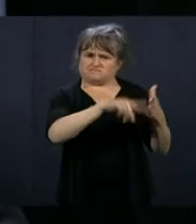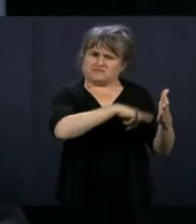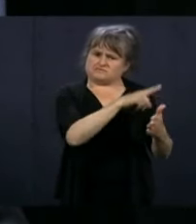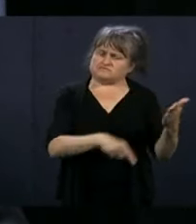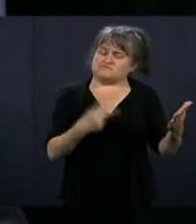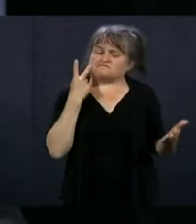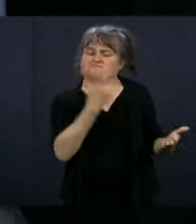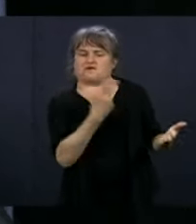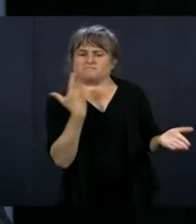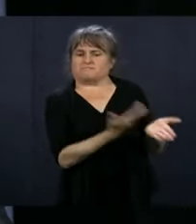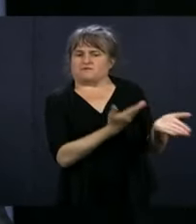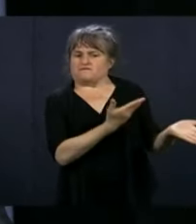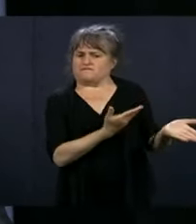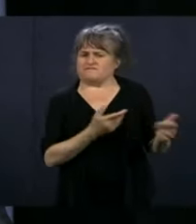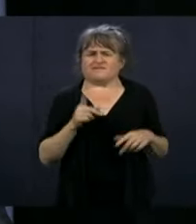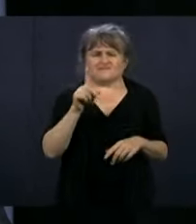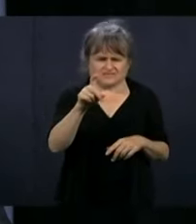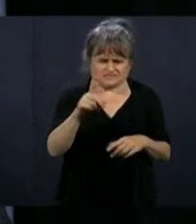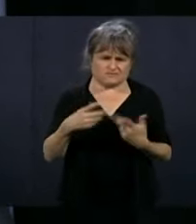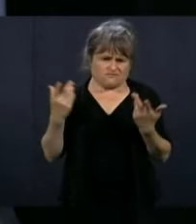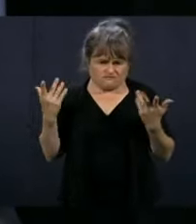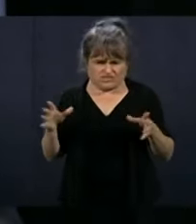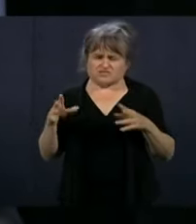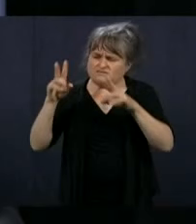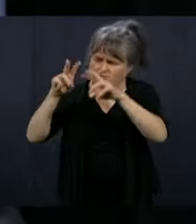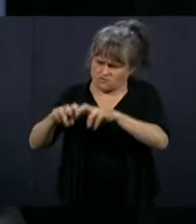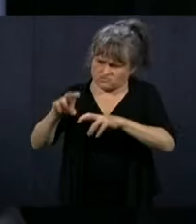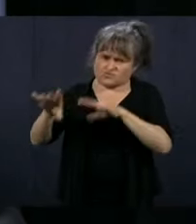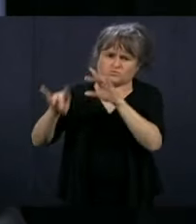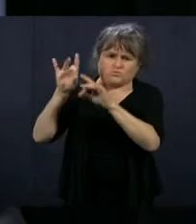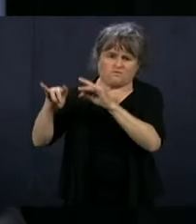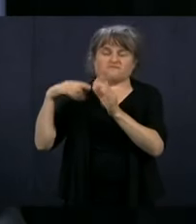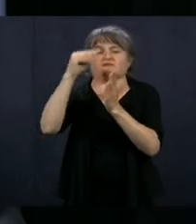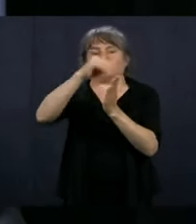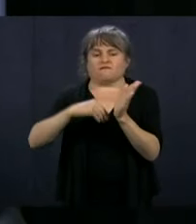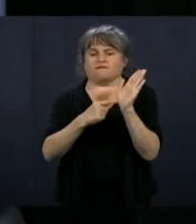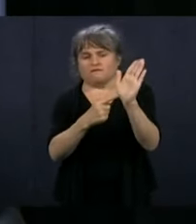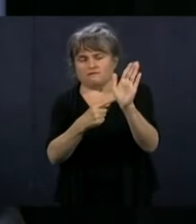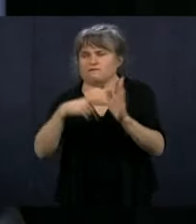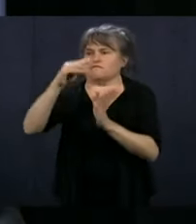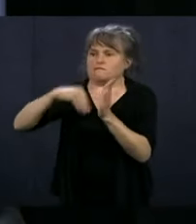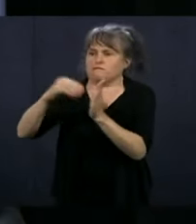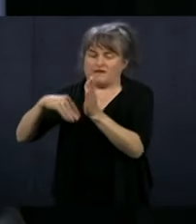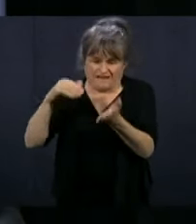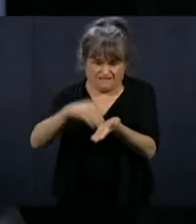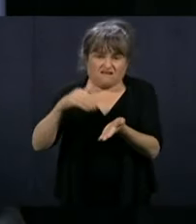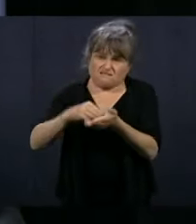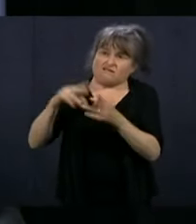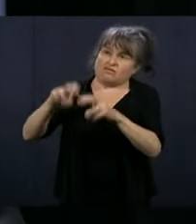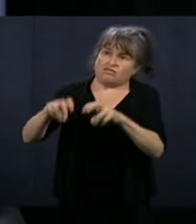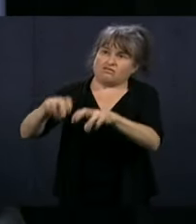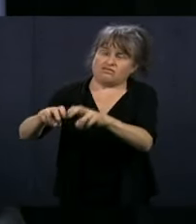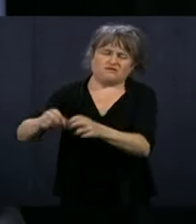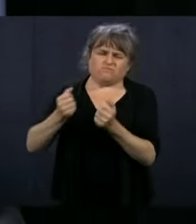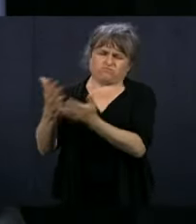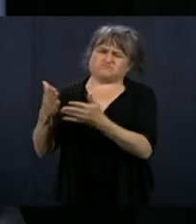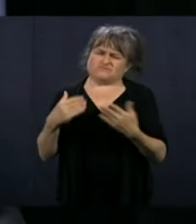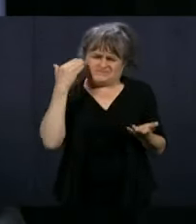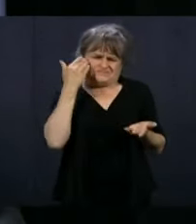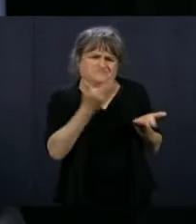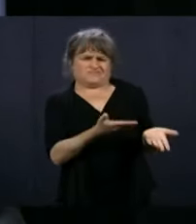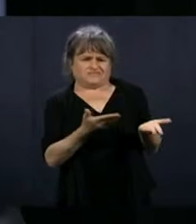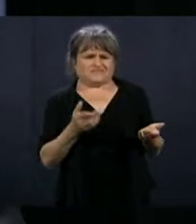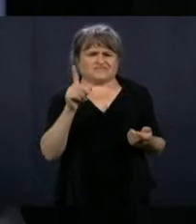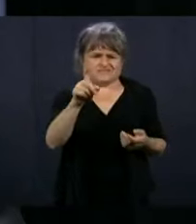that the application on the Job Equality Act has been talking about it. What are your